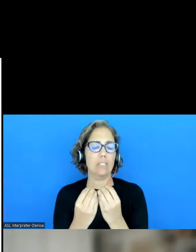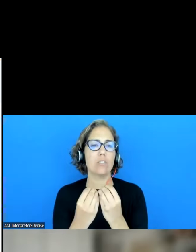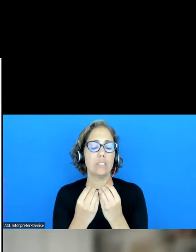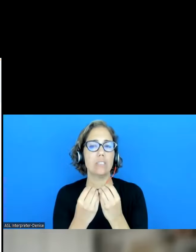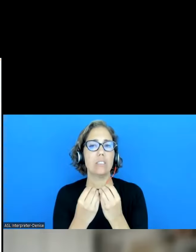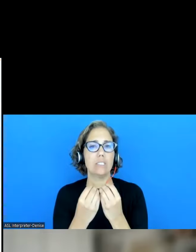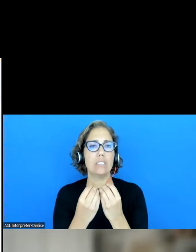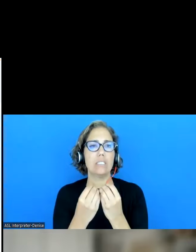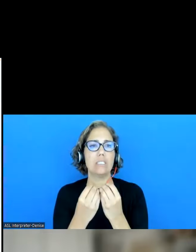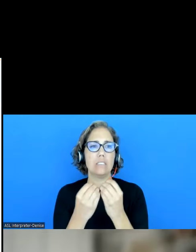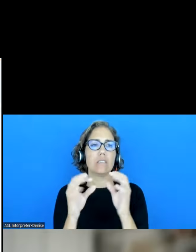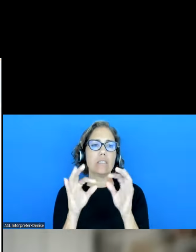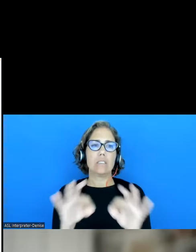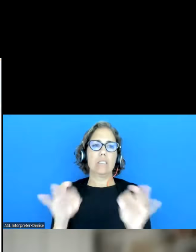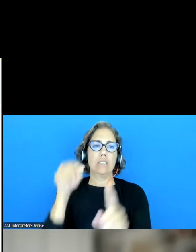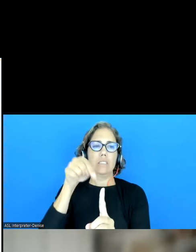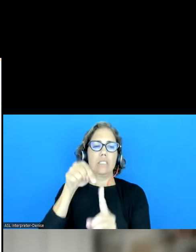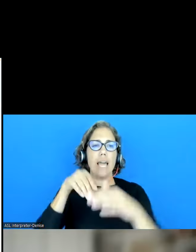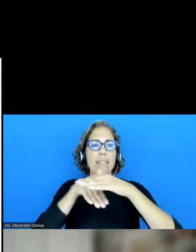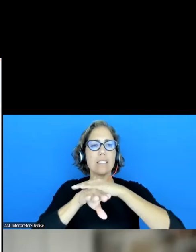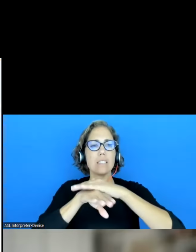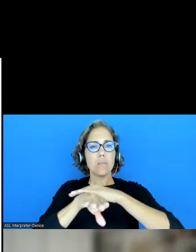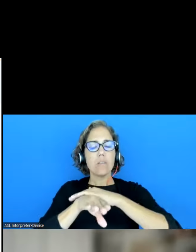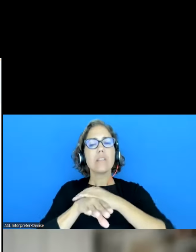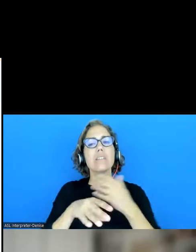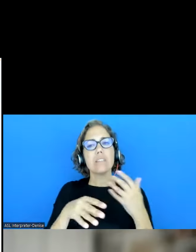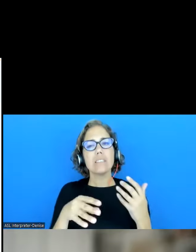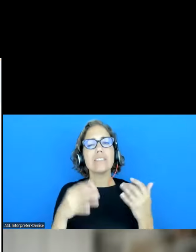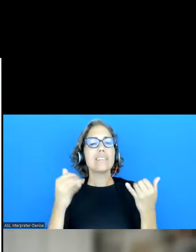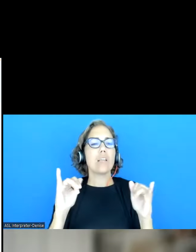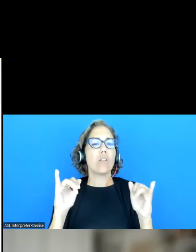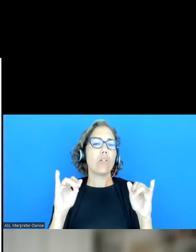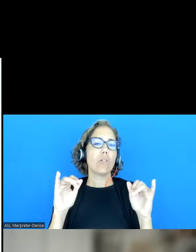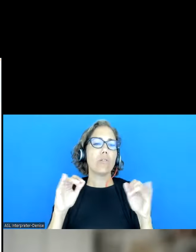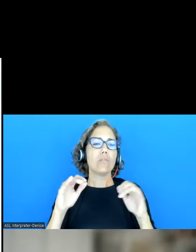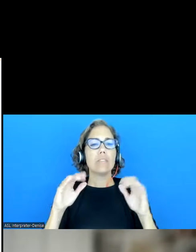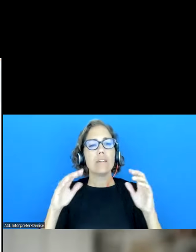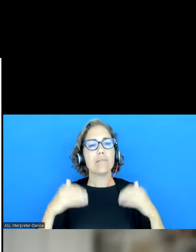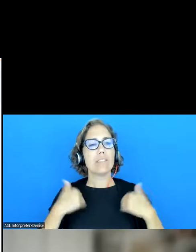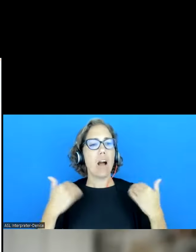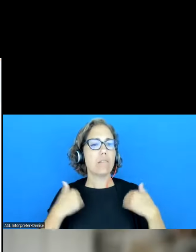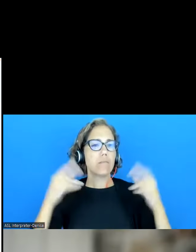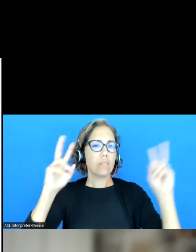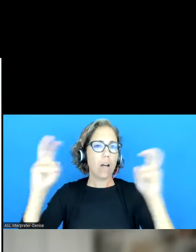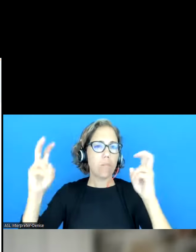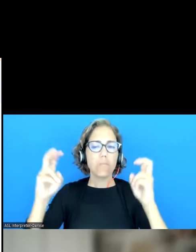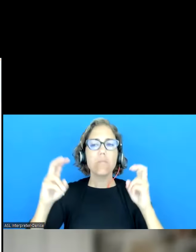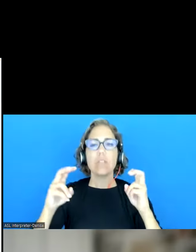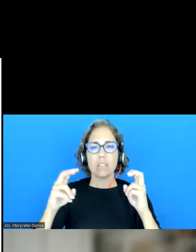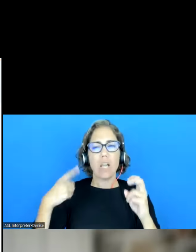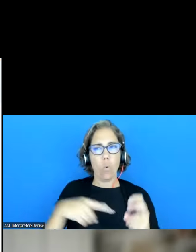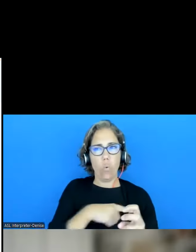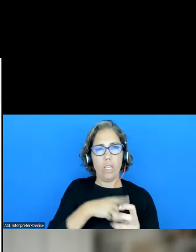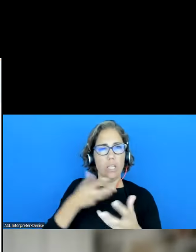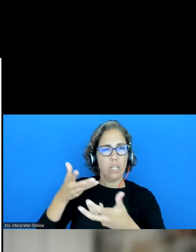Accessibility is a quite young topic in the majority of organizations we are talking to,